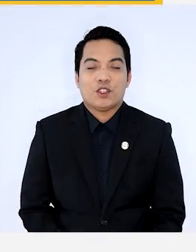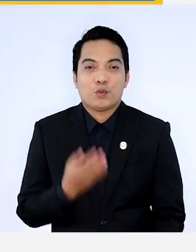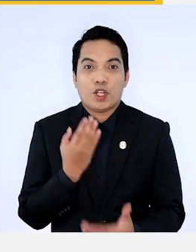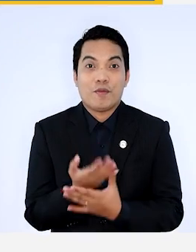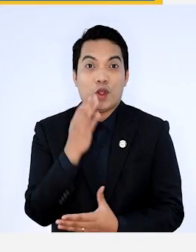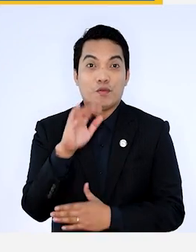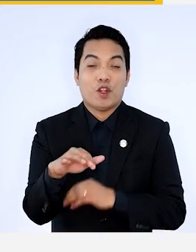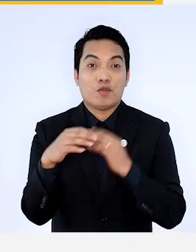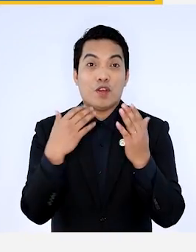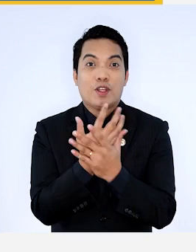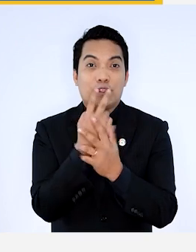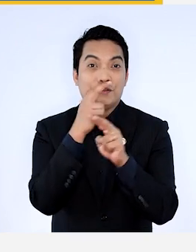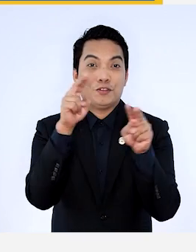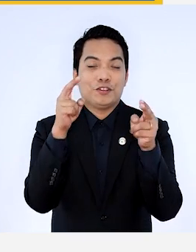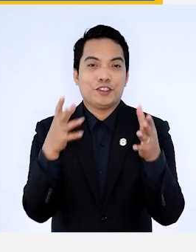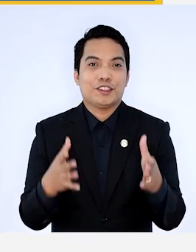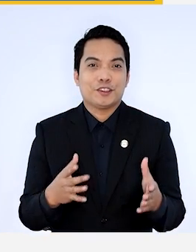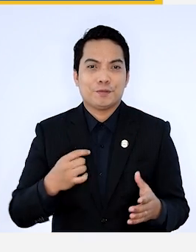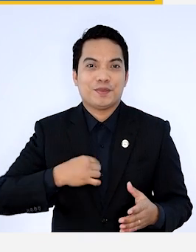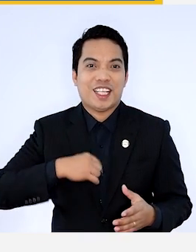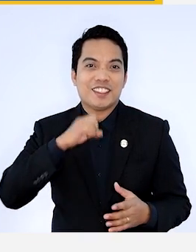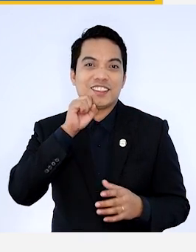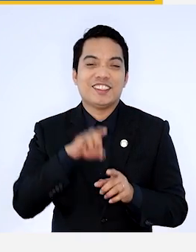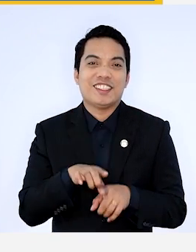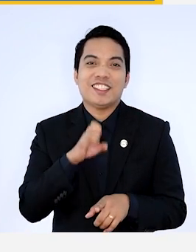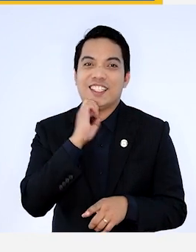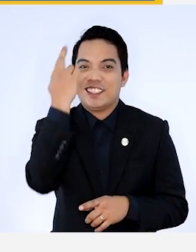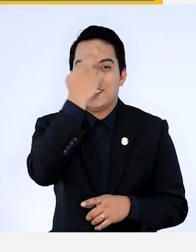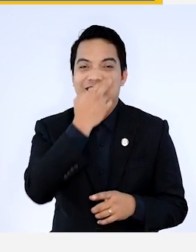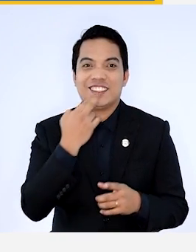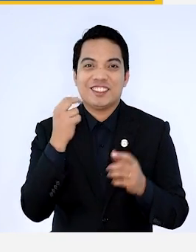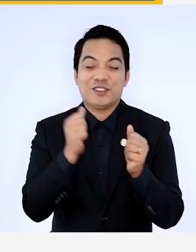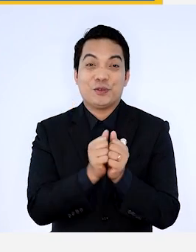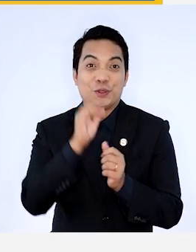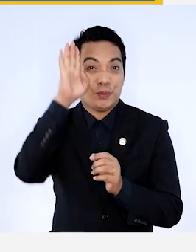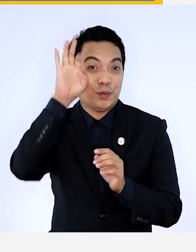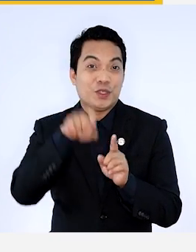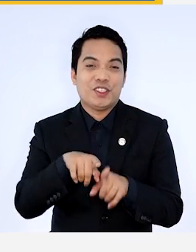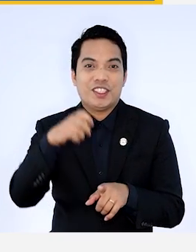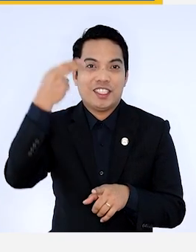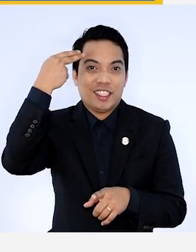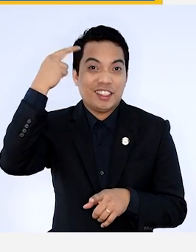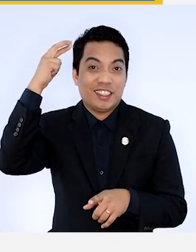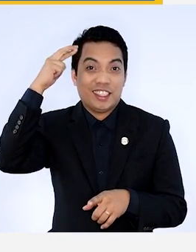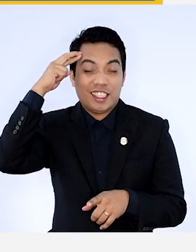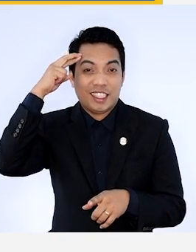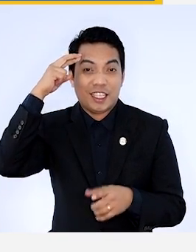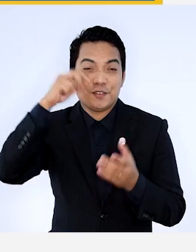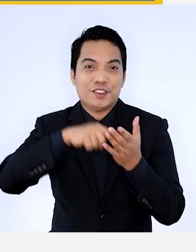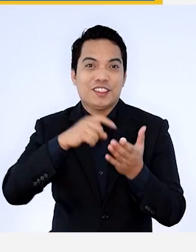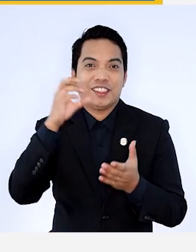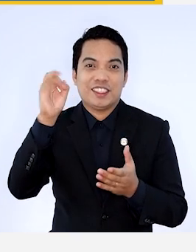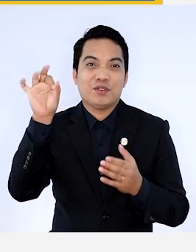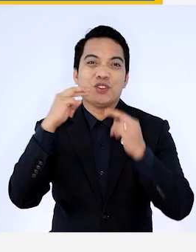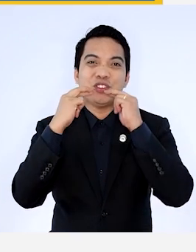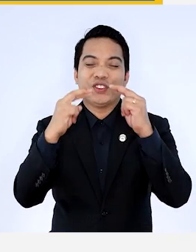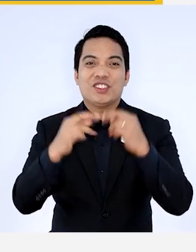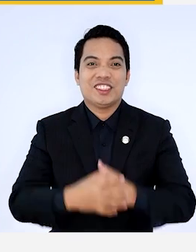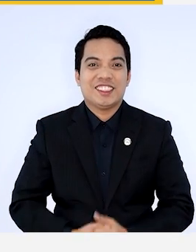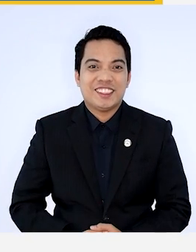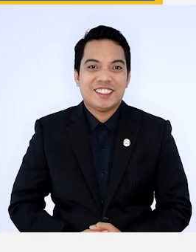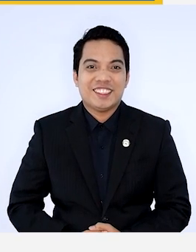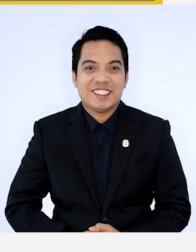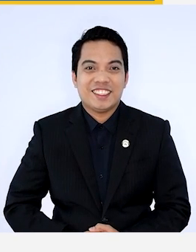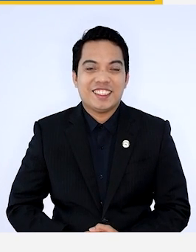Good afternoon to all of our viewers. I'm Sister Ella Ronquillo together with Brother Haji Rieta, and this is CFO